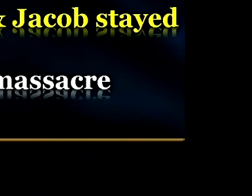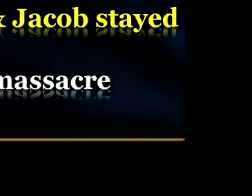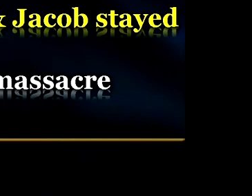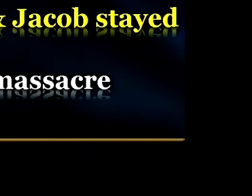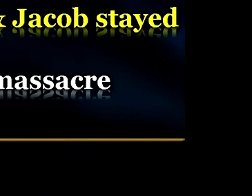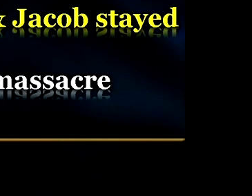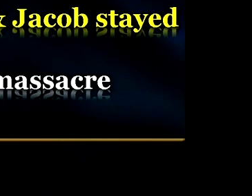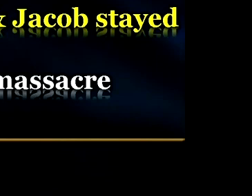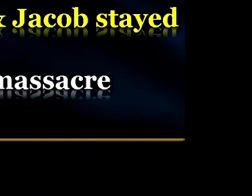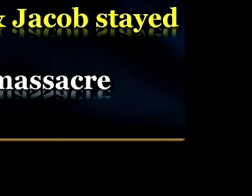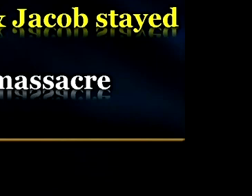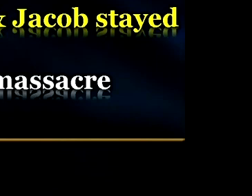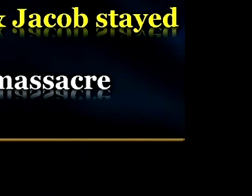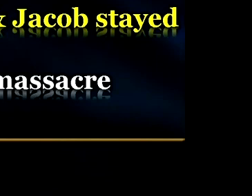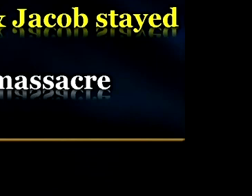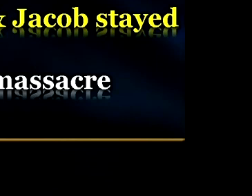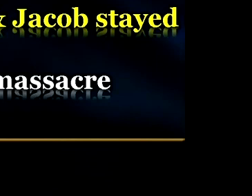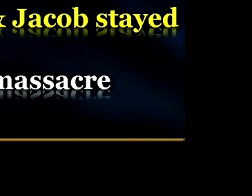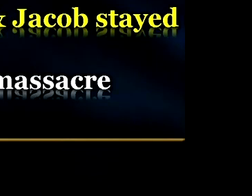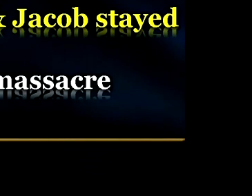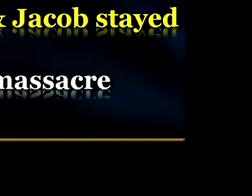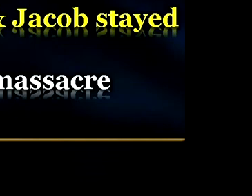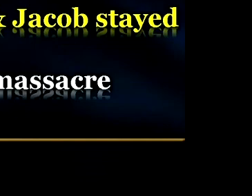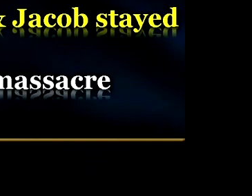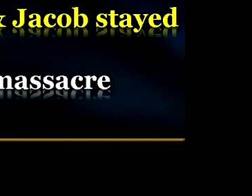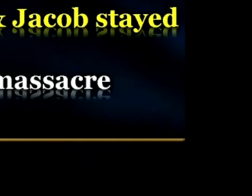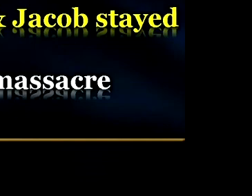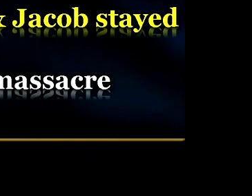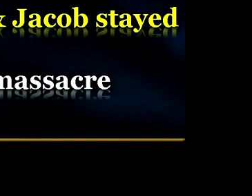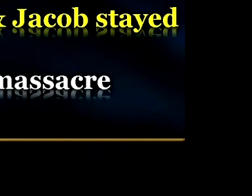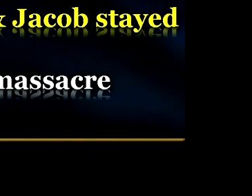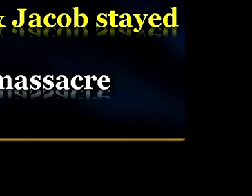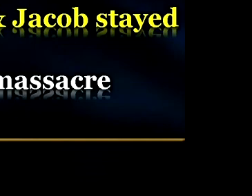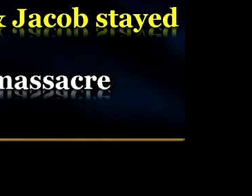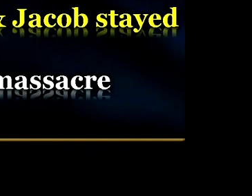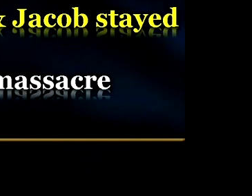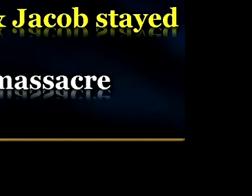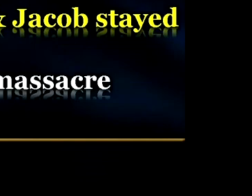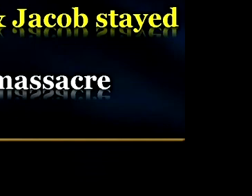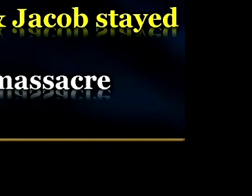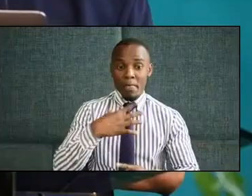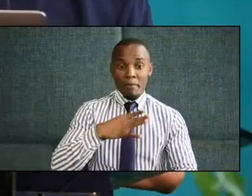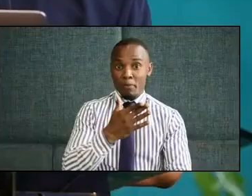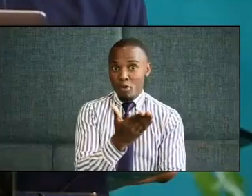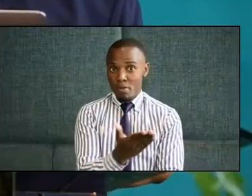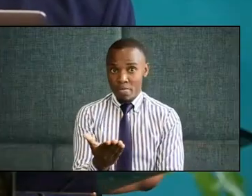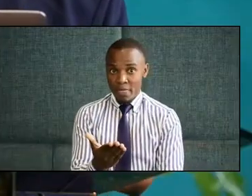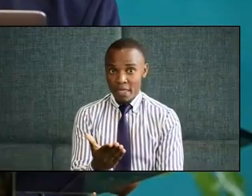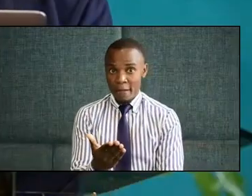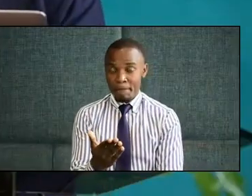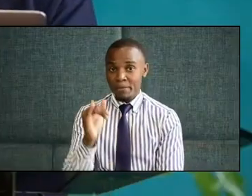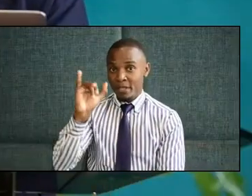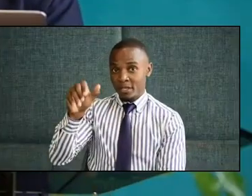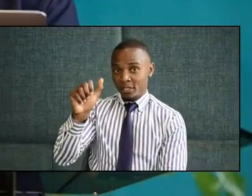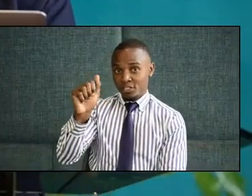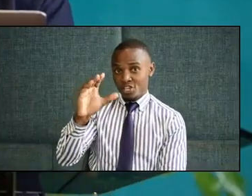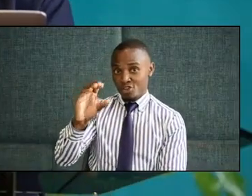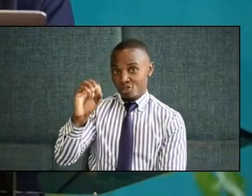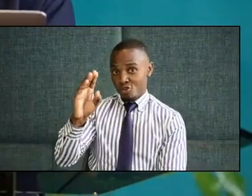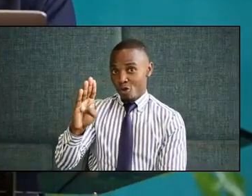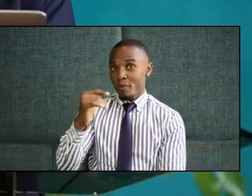was so mad. When the sons killed the fox in the area, Jacob